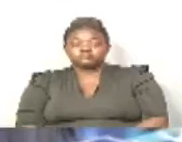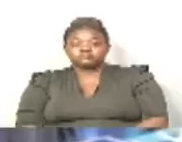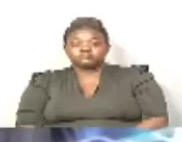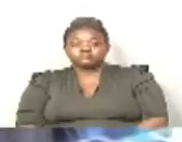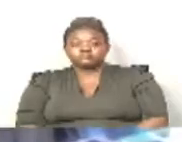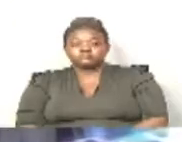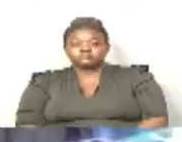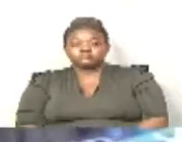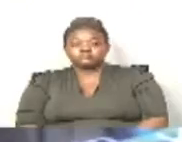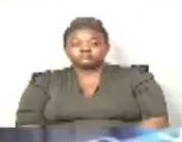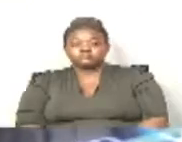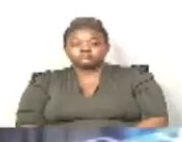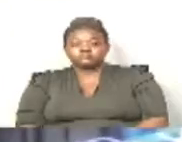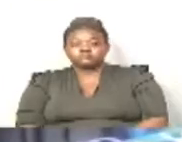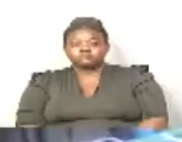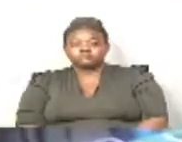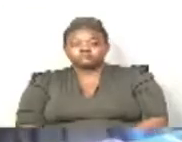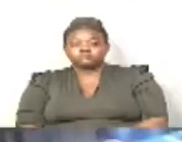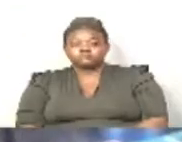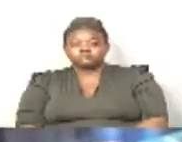evil.